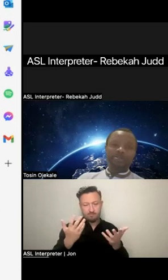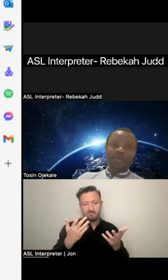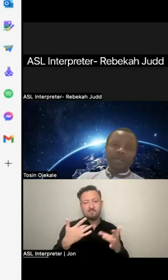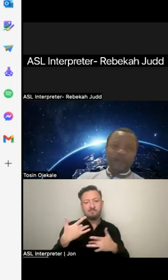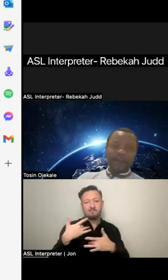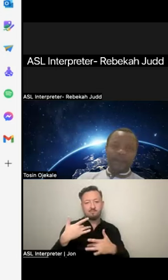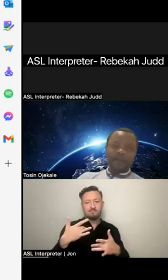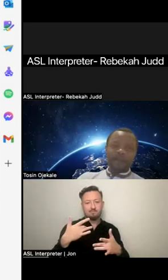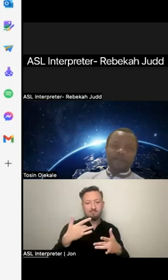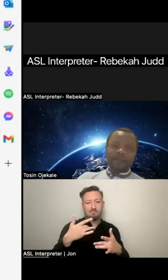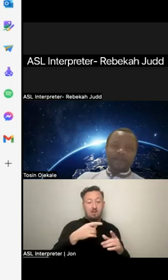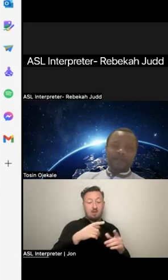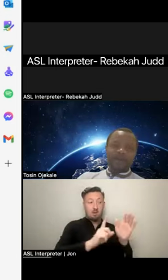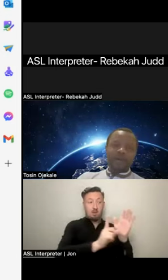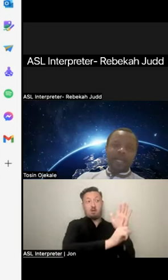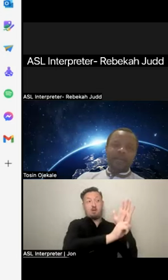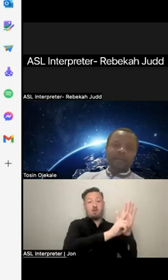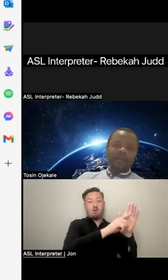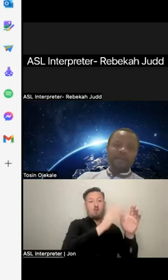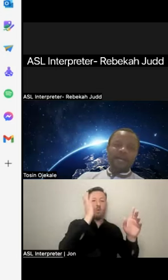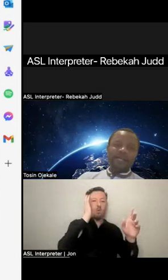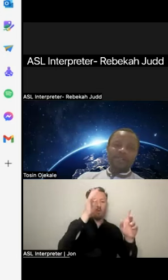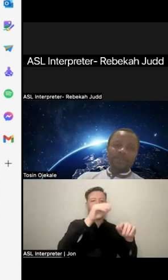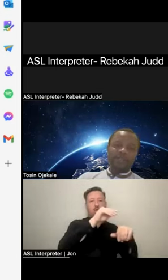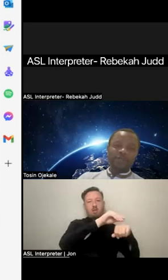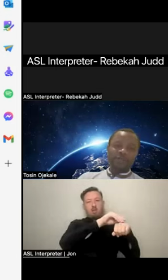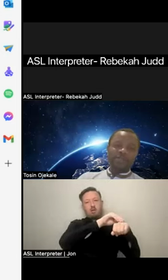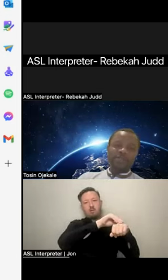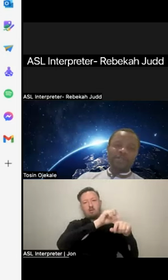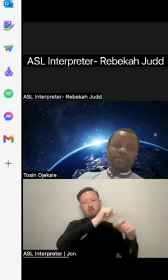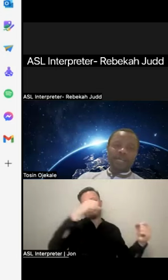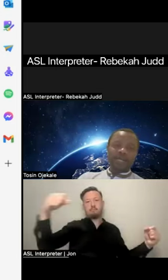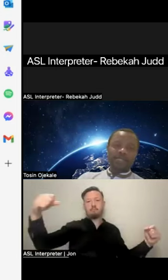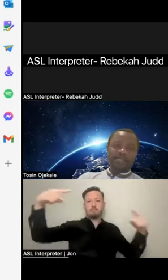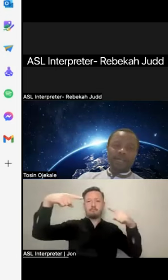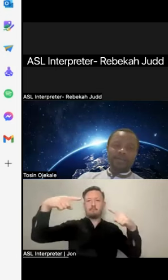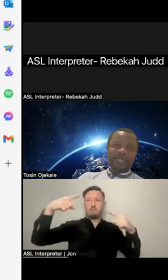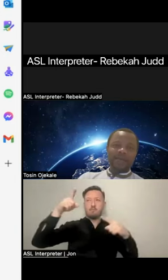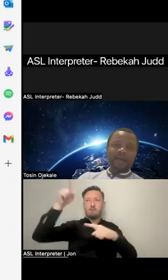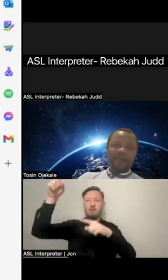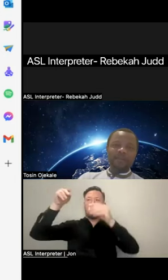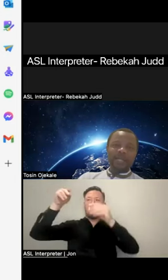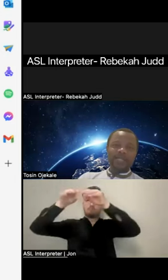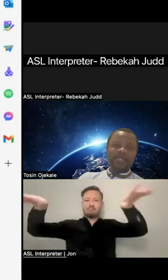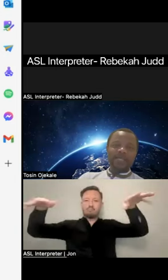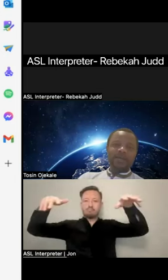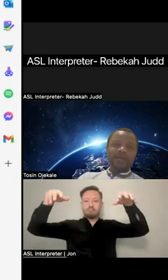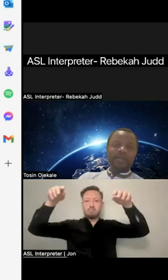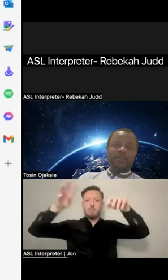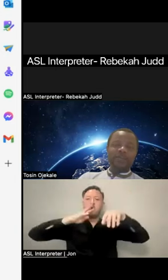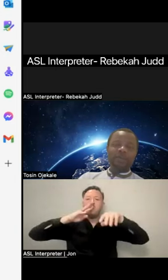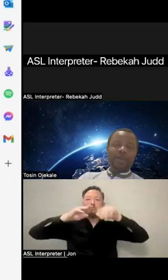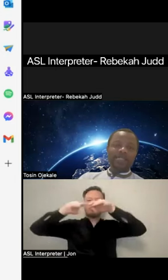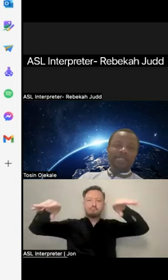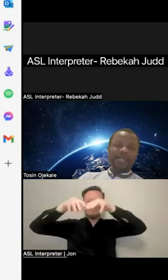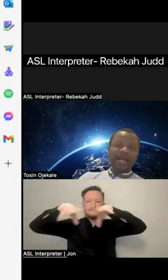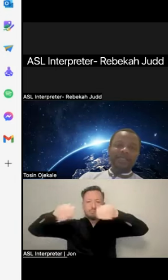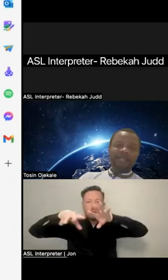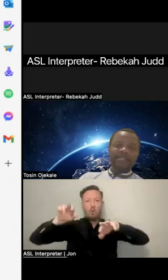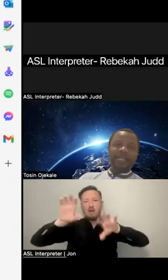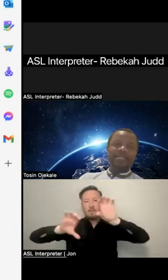a sprinkler or any of the fire suppressions systems that you have in place. Okay, so the moment